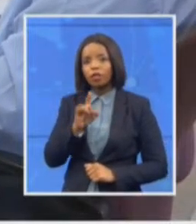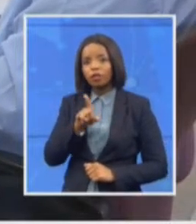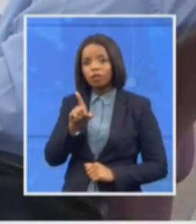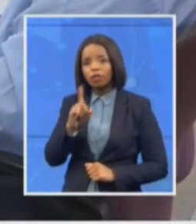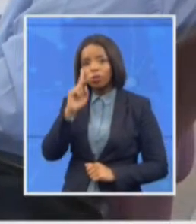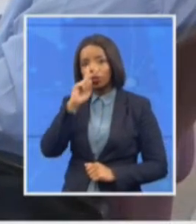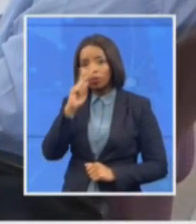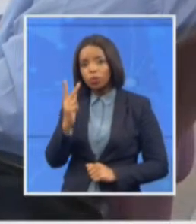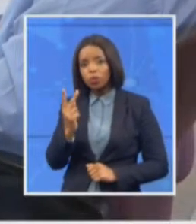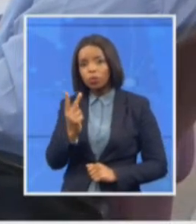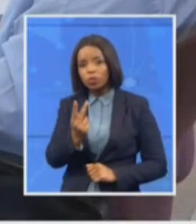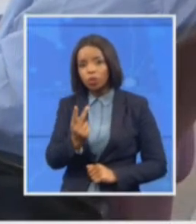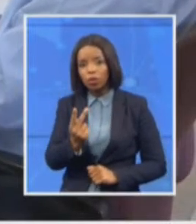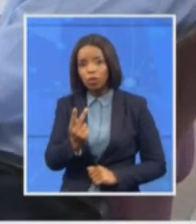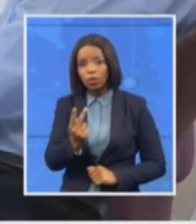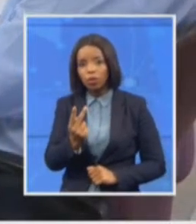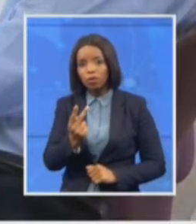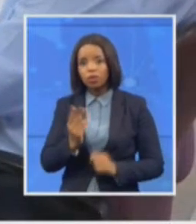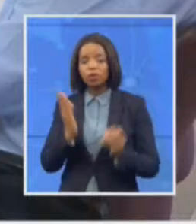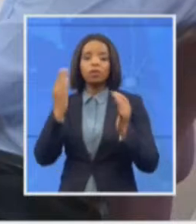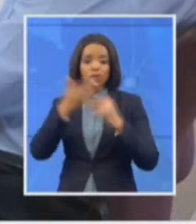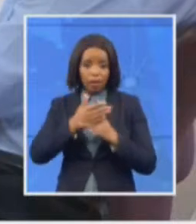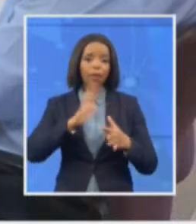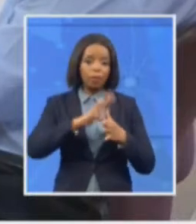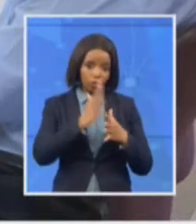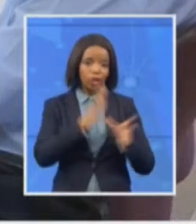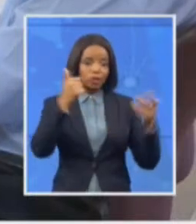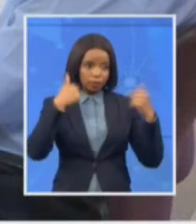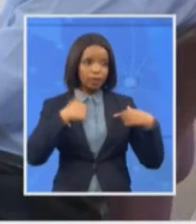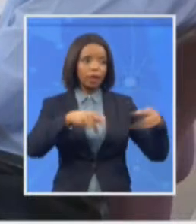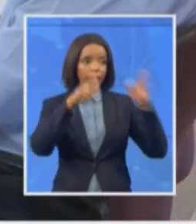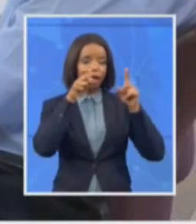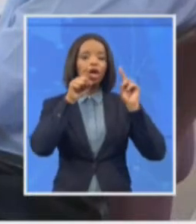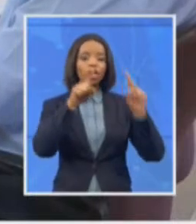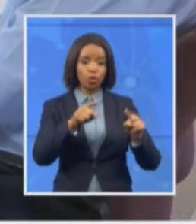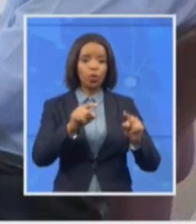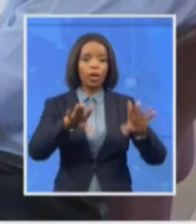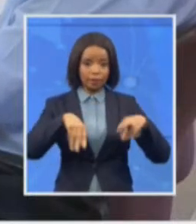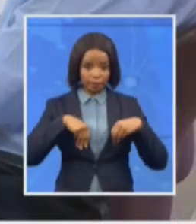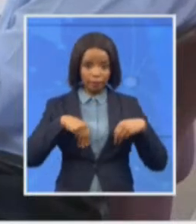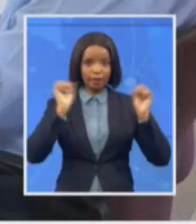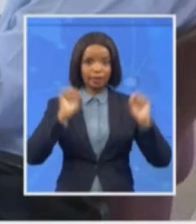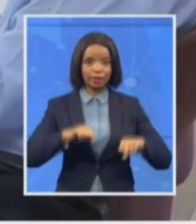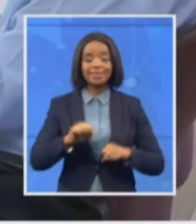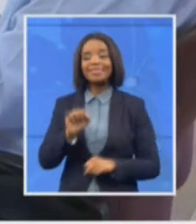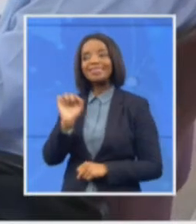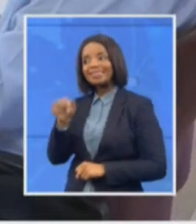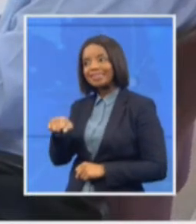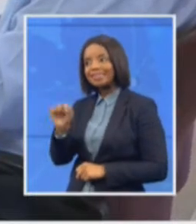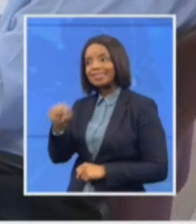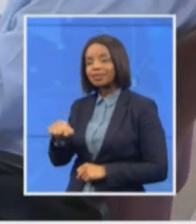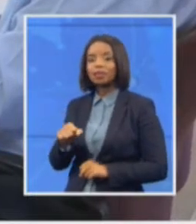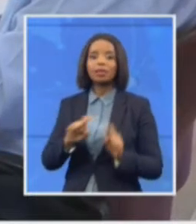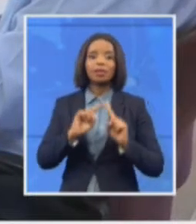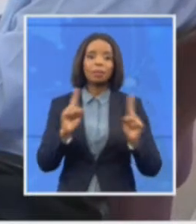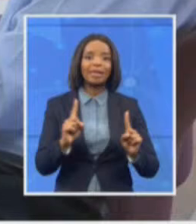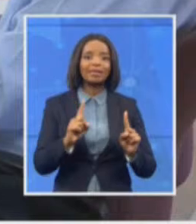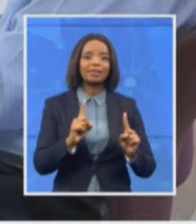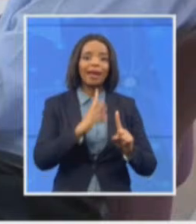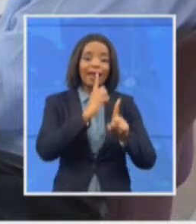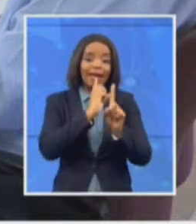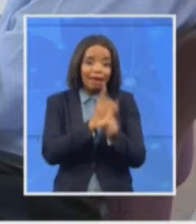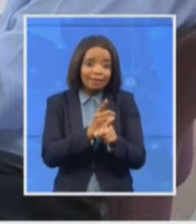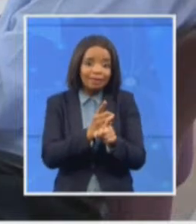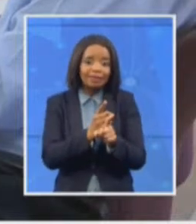that she accepts that there's a court order, I'll abide by it. Yes. And I'm saying that to the best of my belief and knowledge, I did not